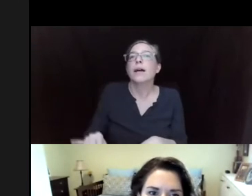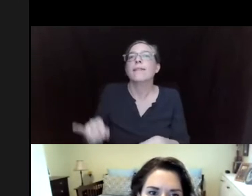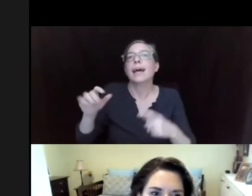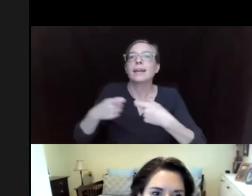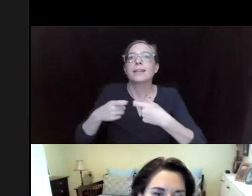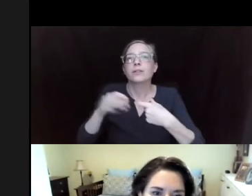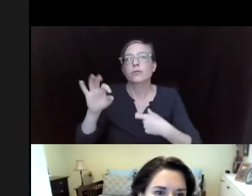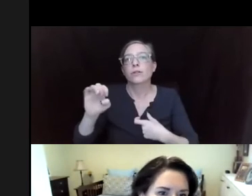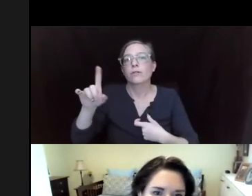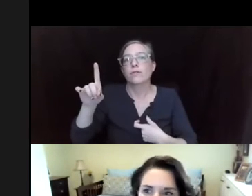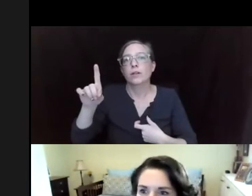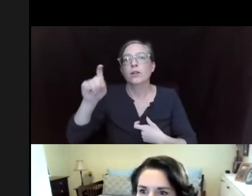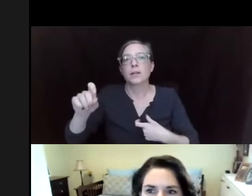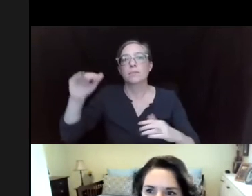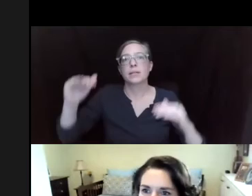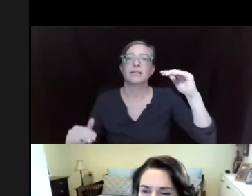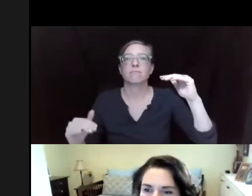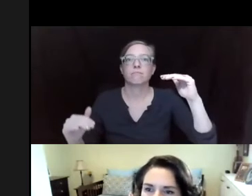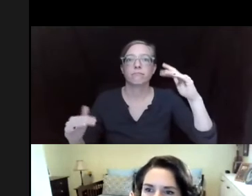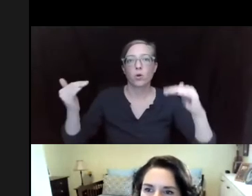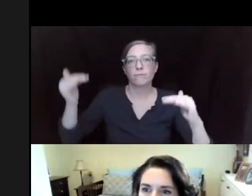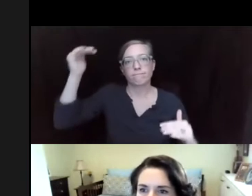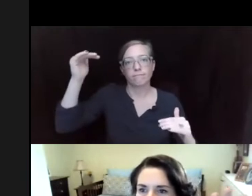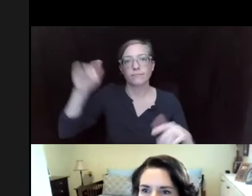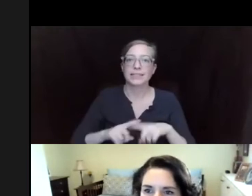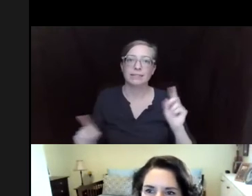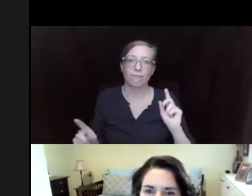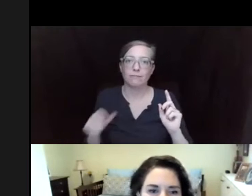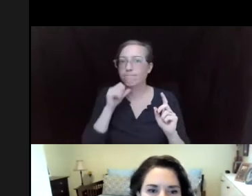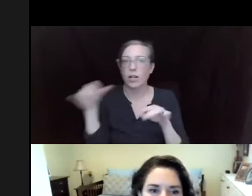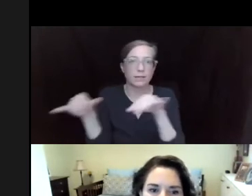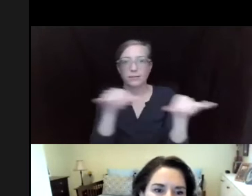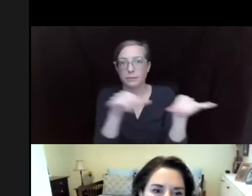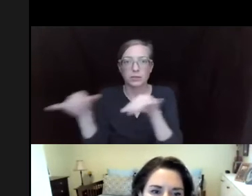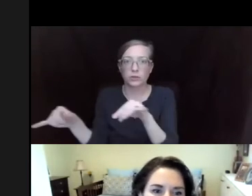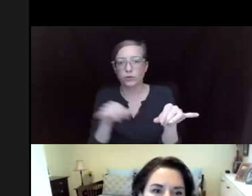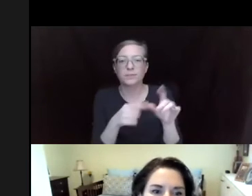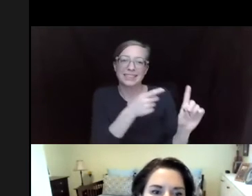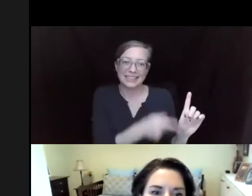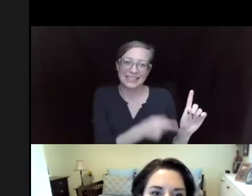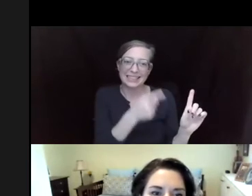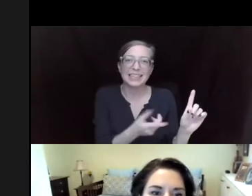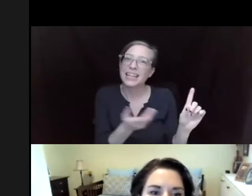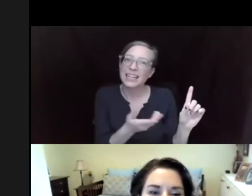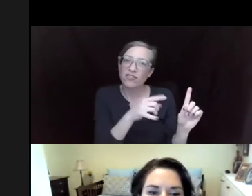channel, beautiful and homogeneous, the electric field is homogeneous and in the same. So this is a beautiful